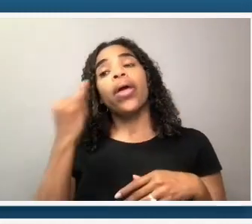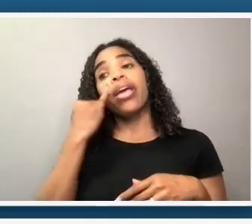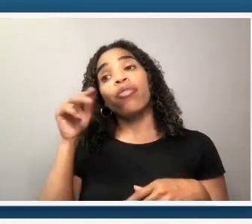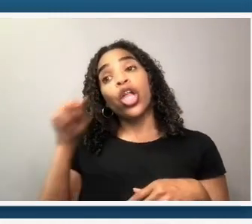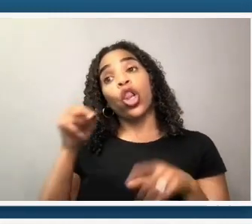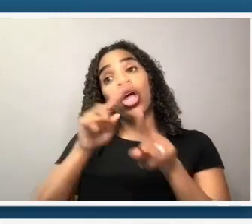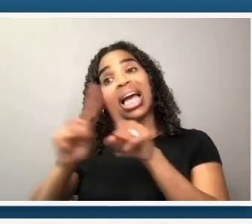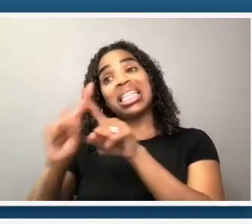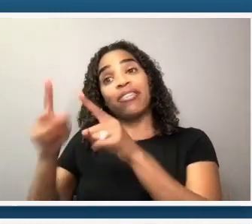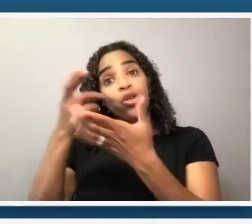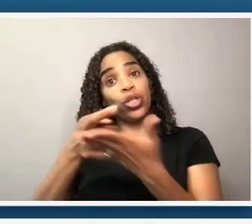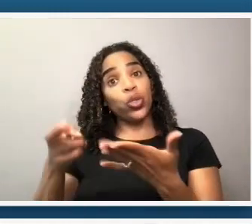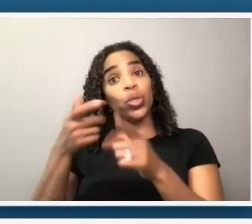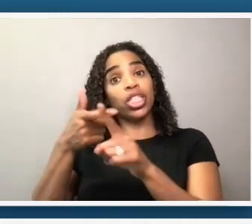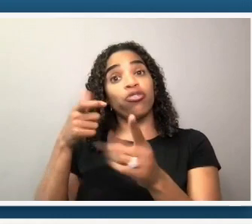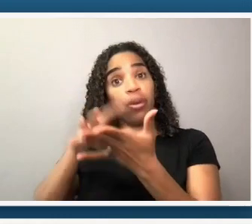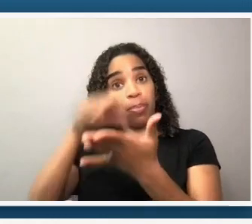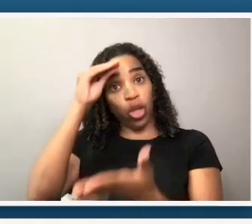on the Learning Lab